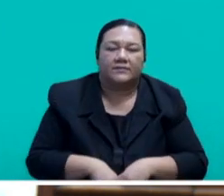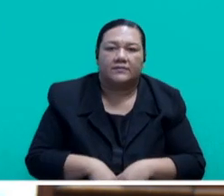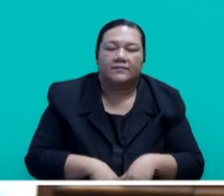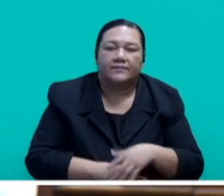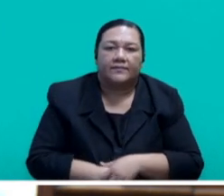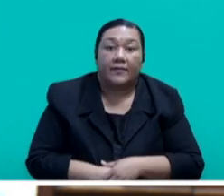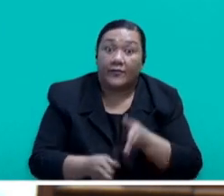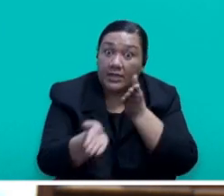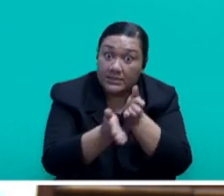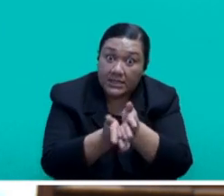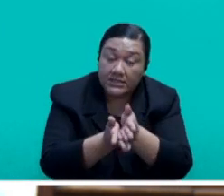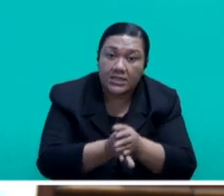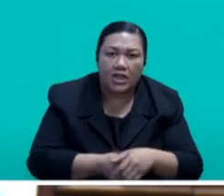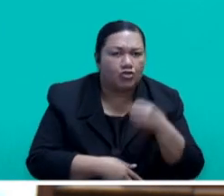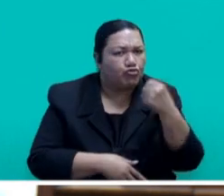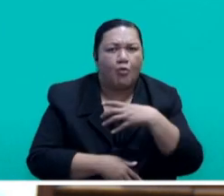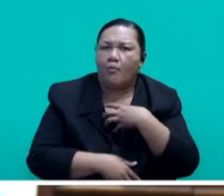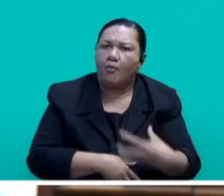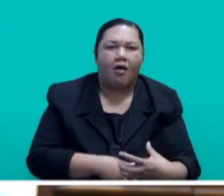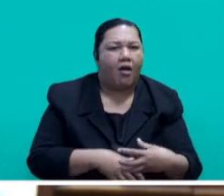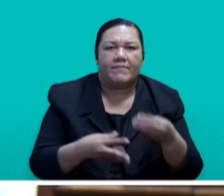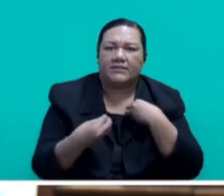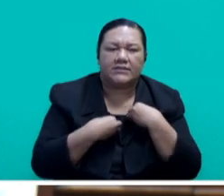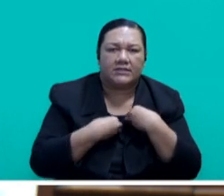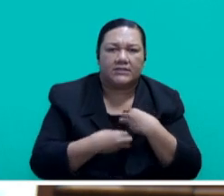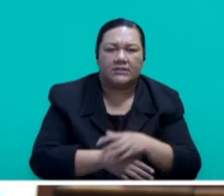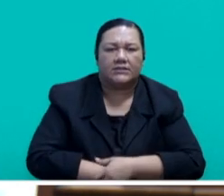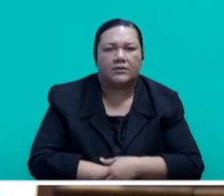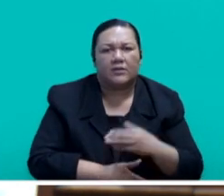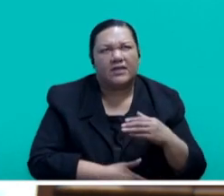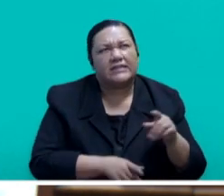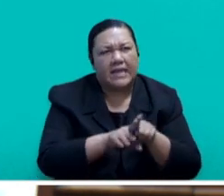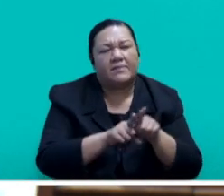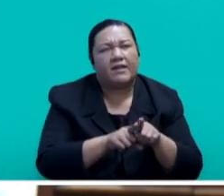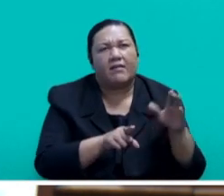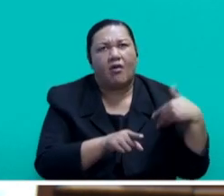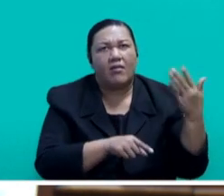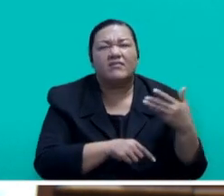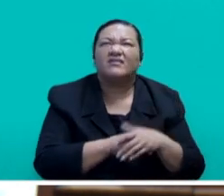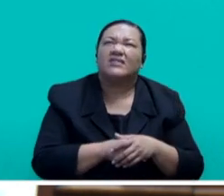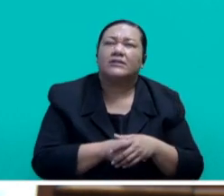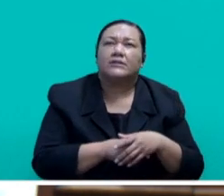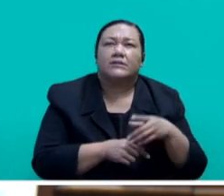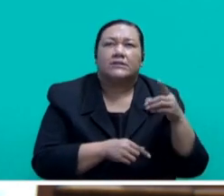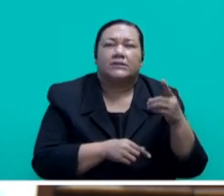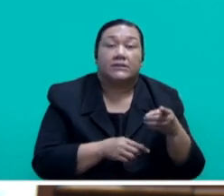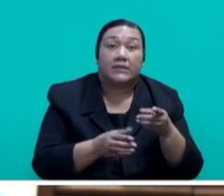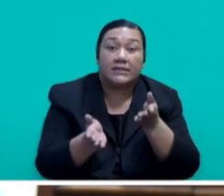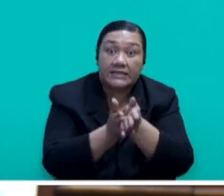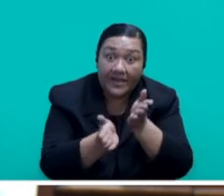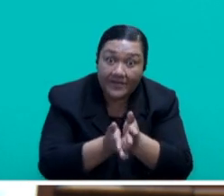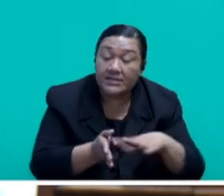is no longer business as usual. Like other parts of national life, the service too must go